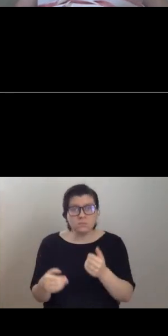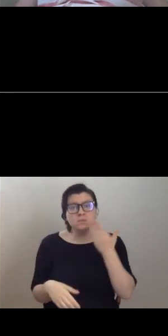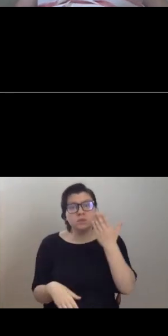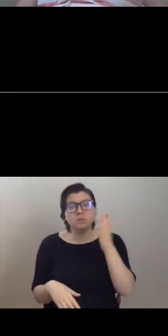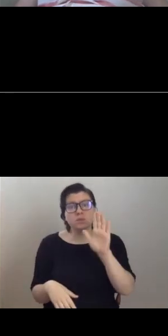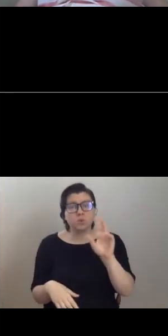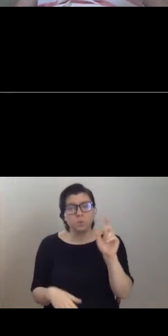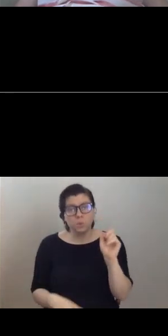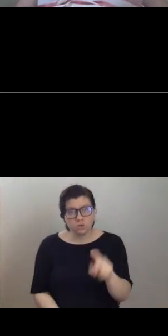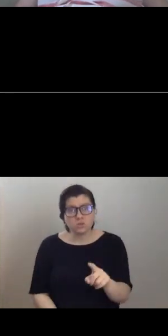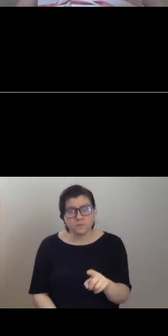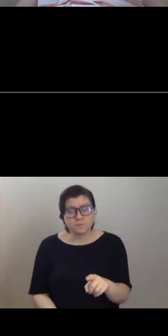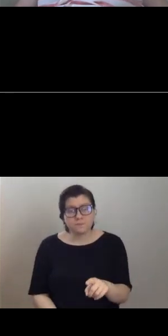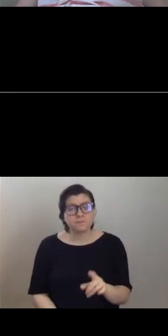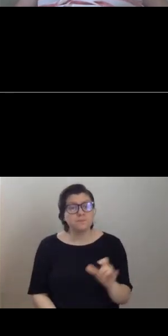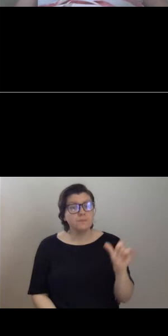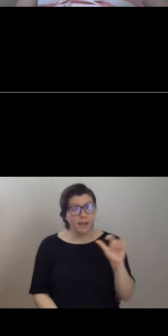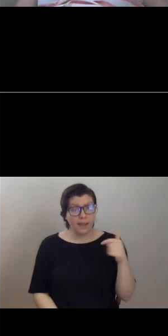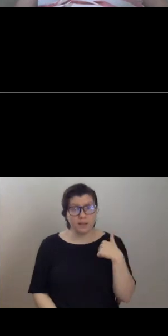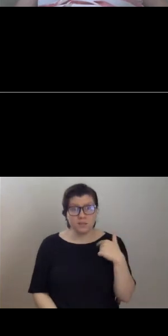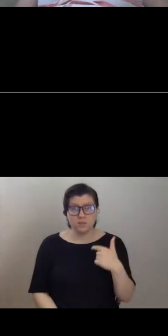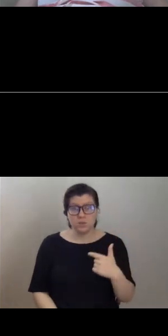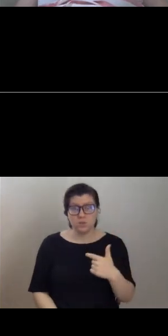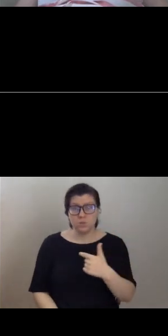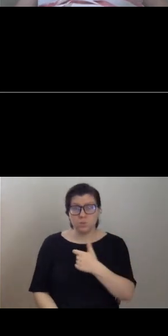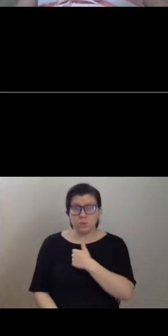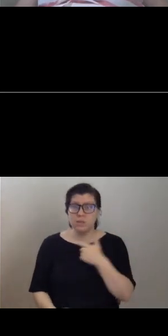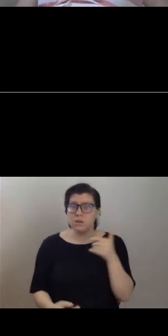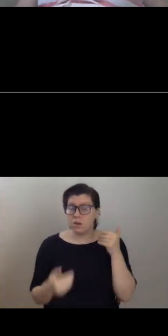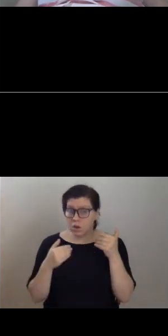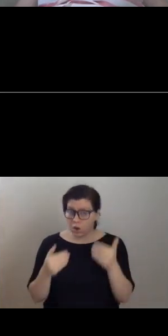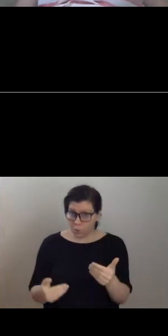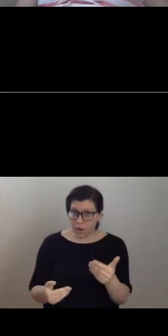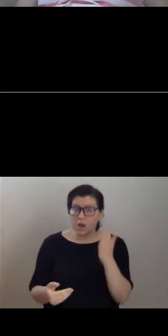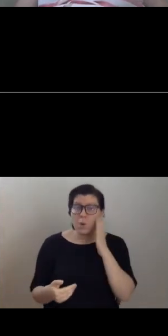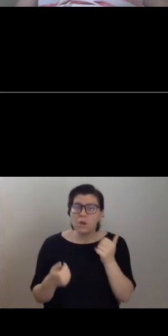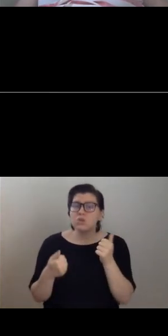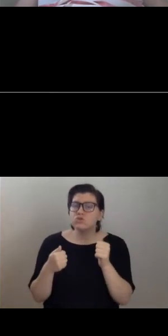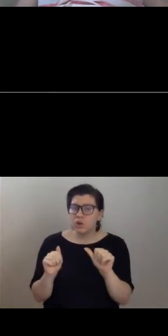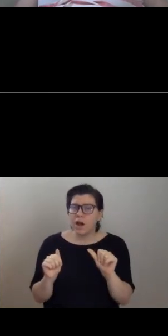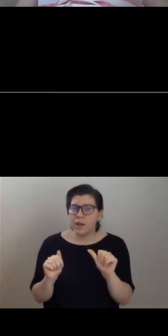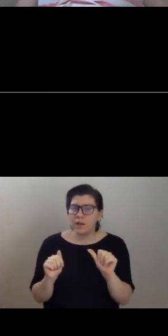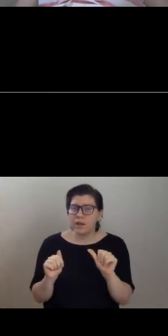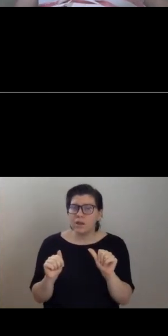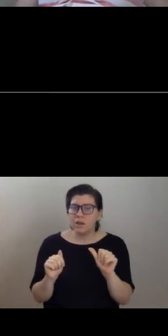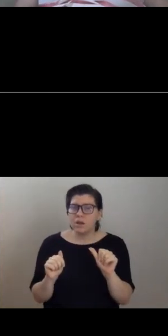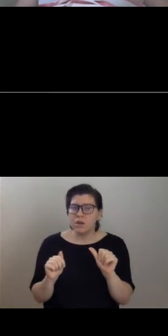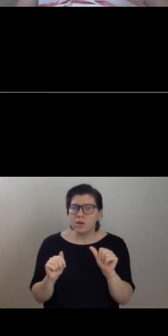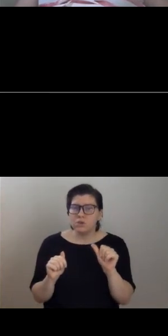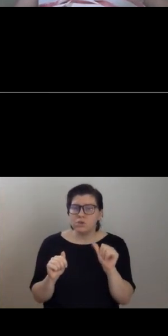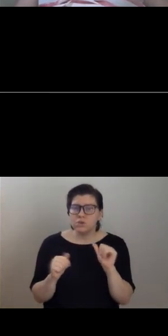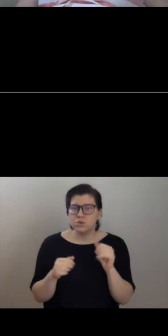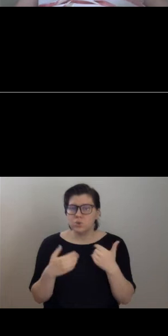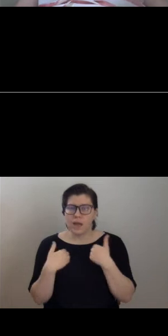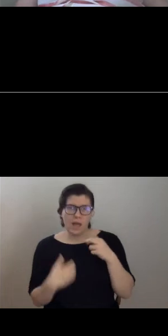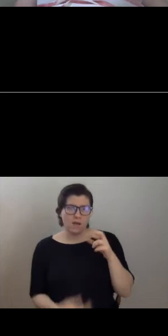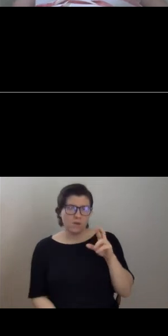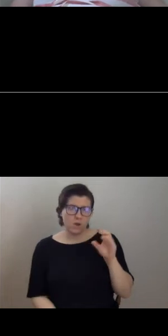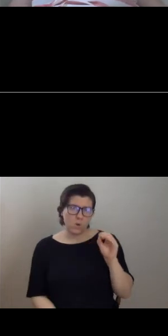questions. And as we go forward, we will try to bring on Rob